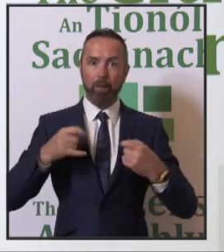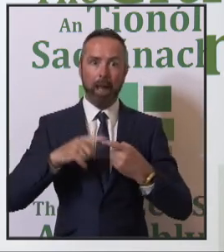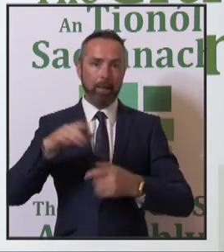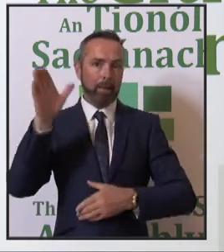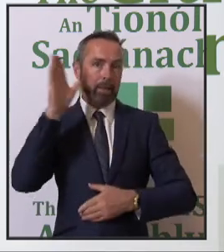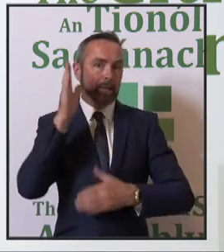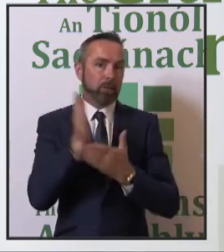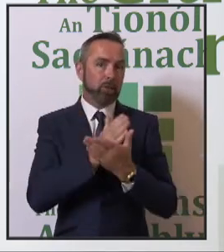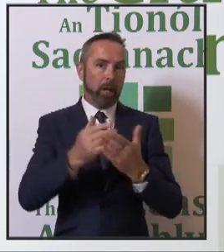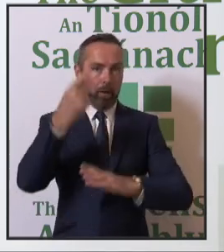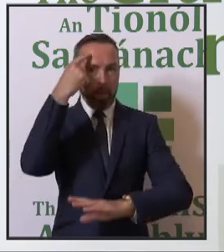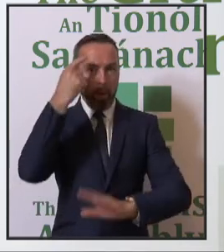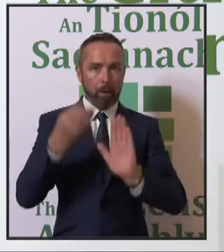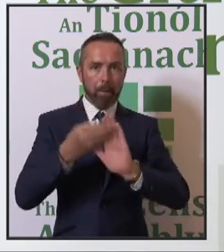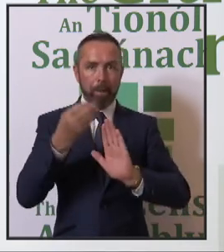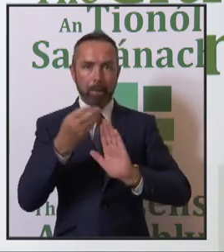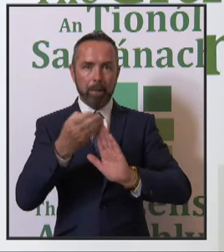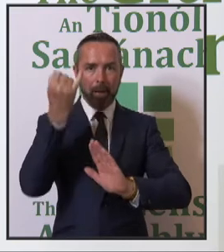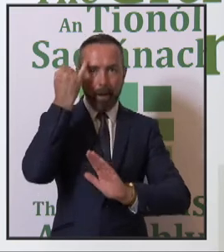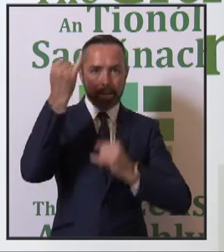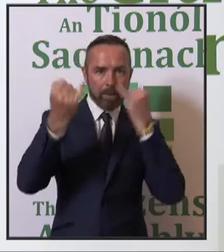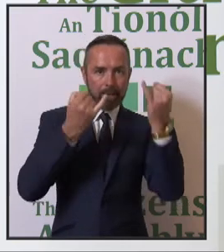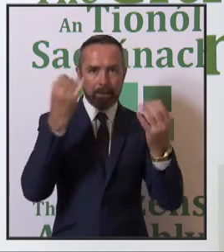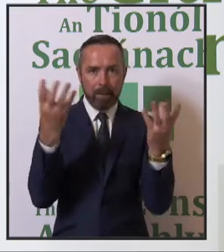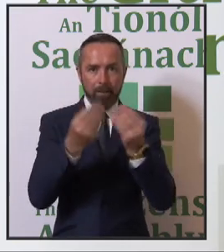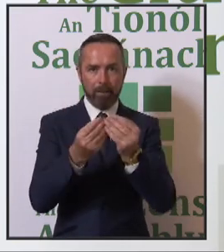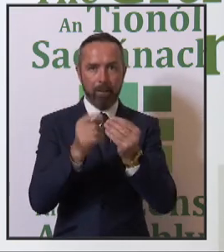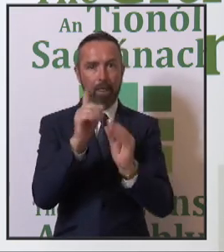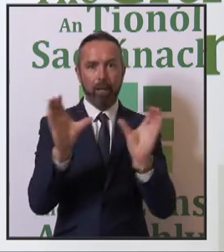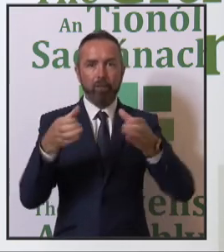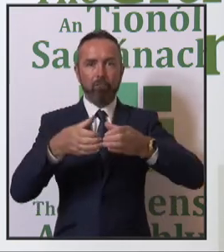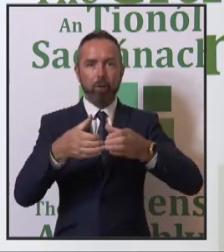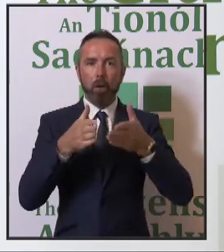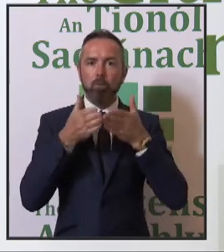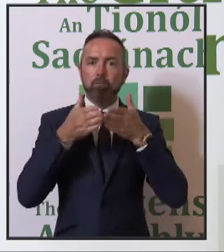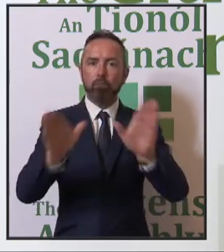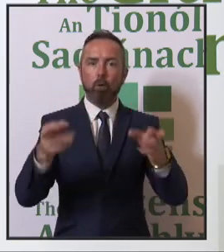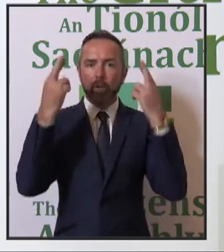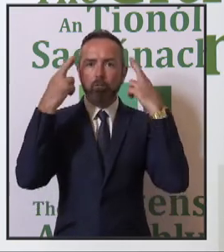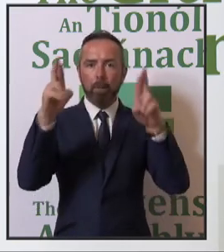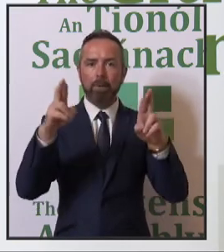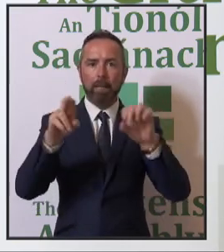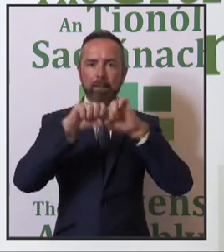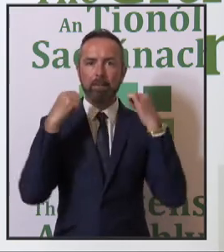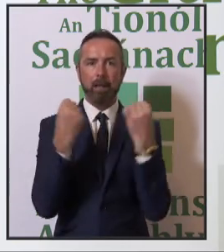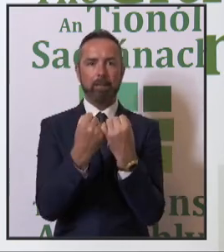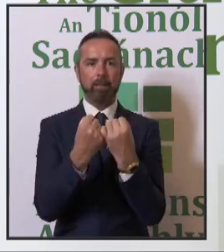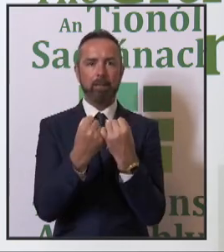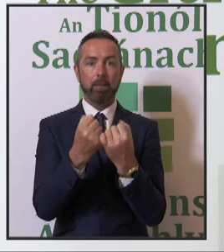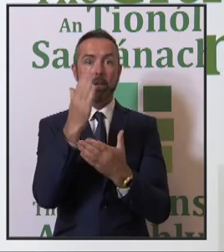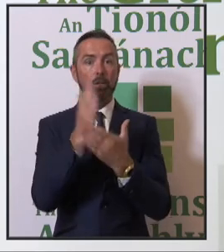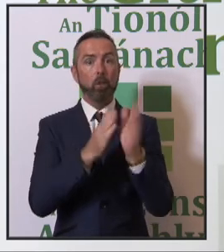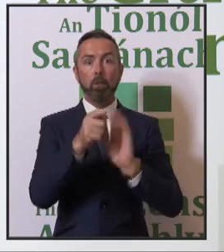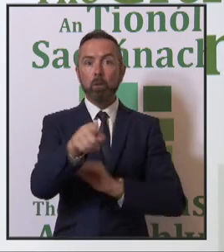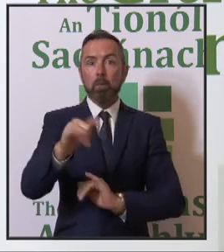share thoughts, to build ideas with each other. It's a group that is broadly representative of our society, and some of you may know an awful